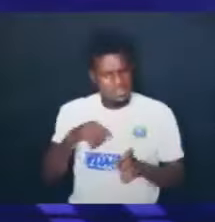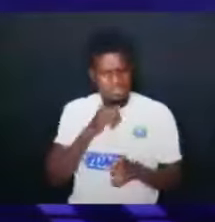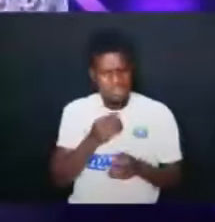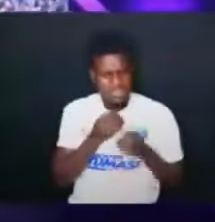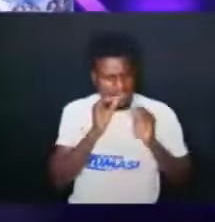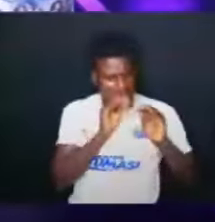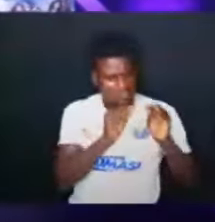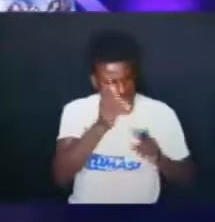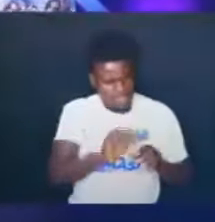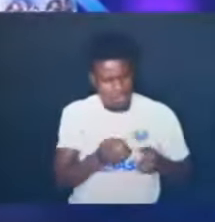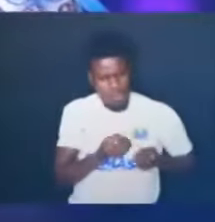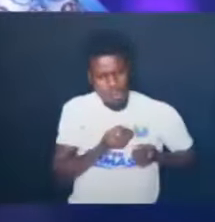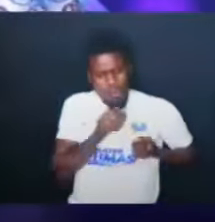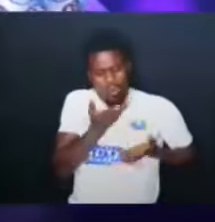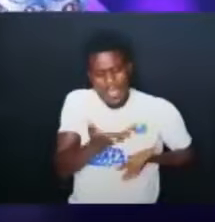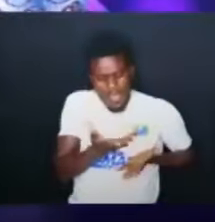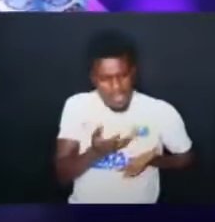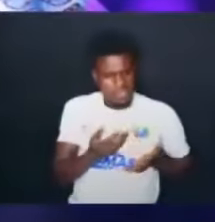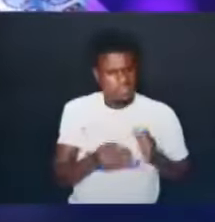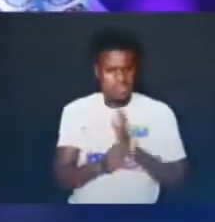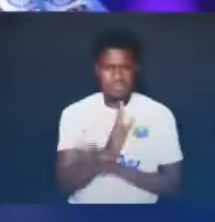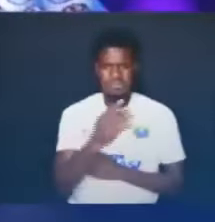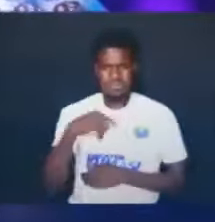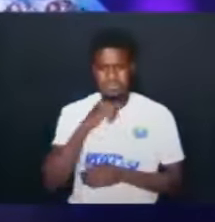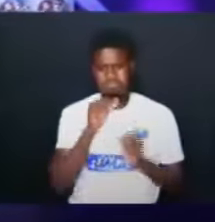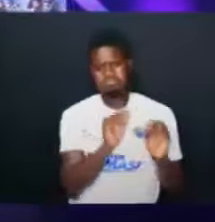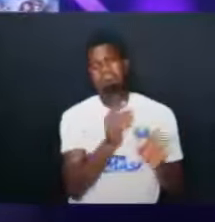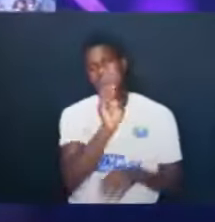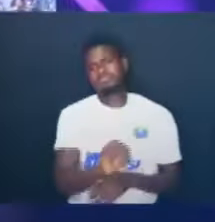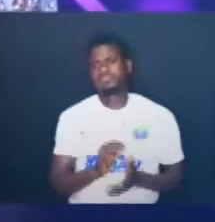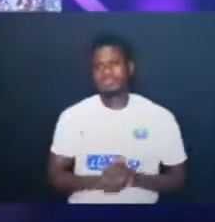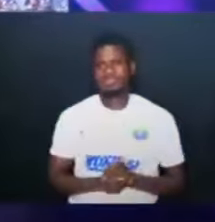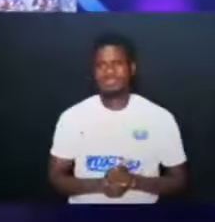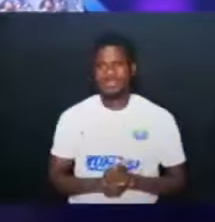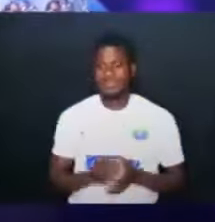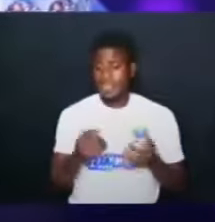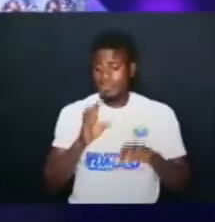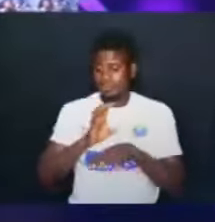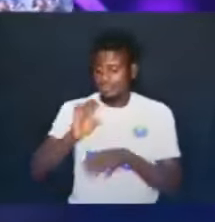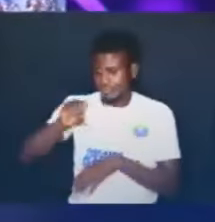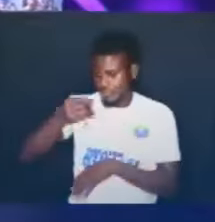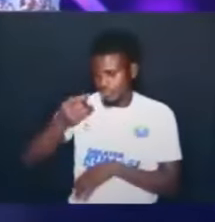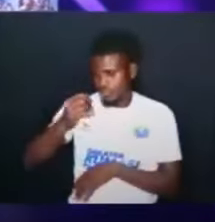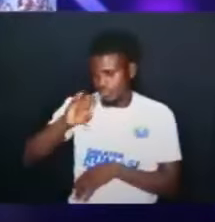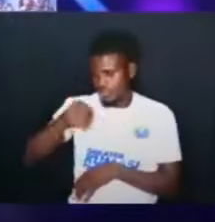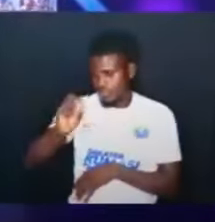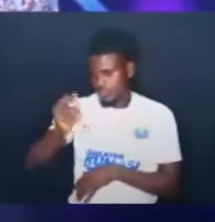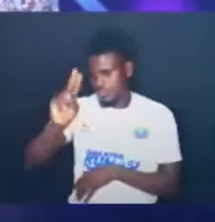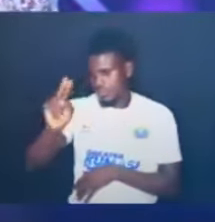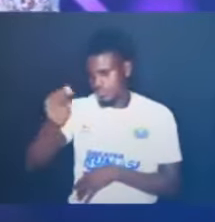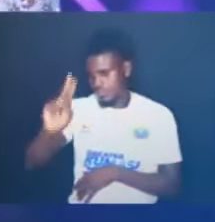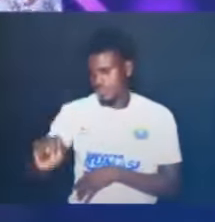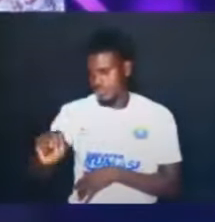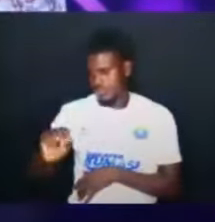obey God. You see, when John was praying for the church and his friend Gaius,